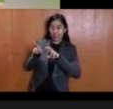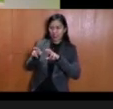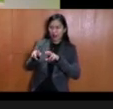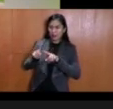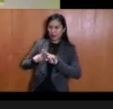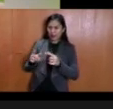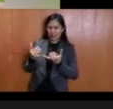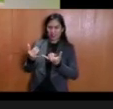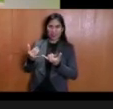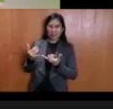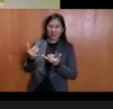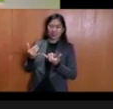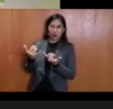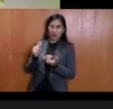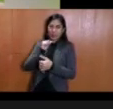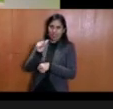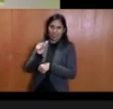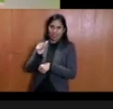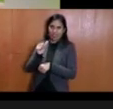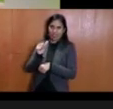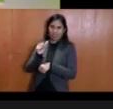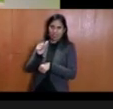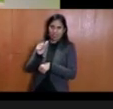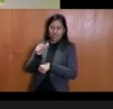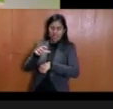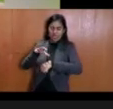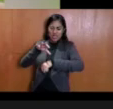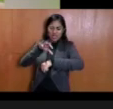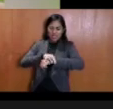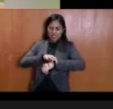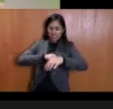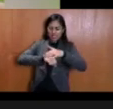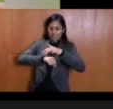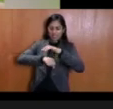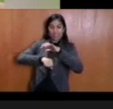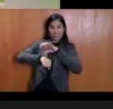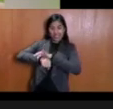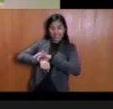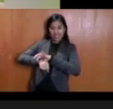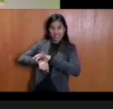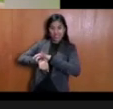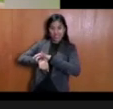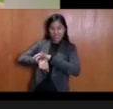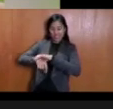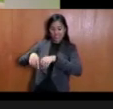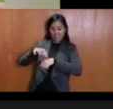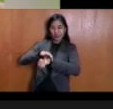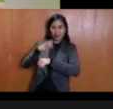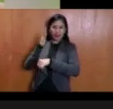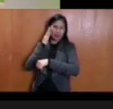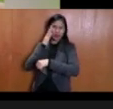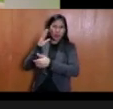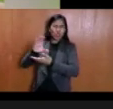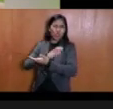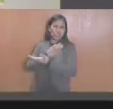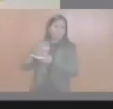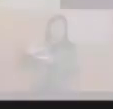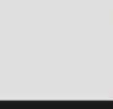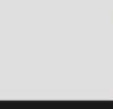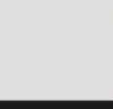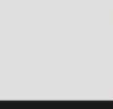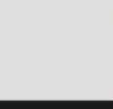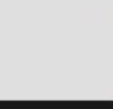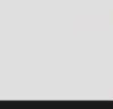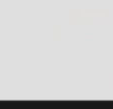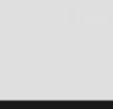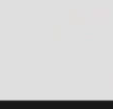problem? They're recyclable elsewhere, not here, because we don't have the facilities to recycle.